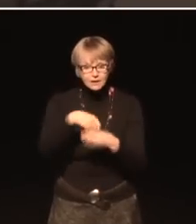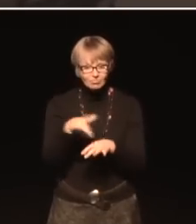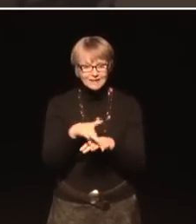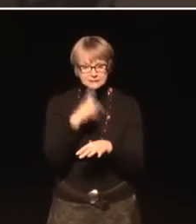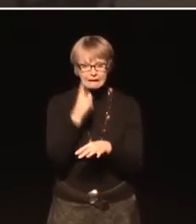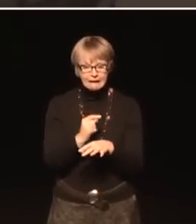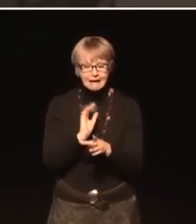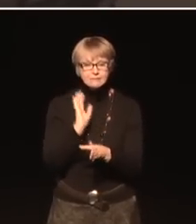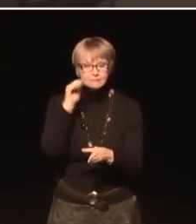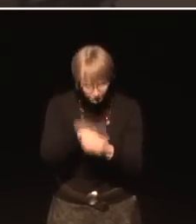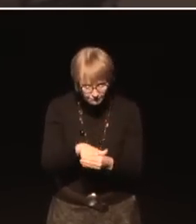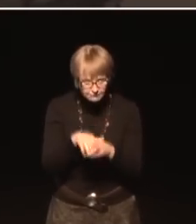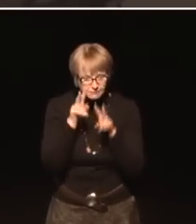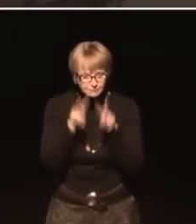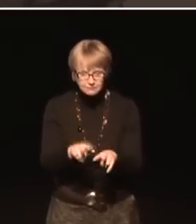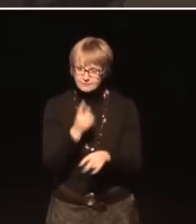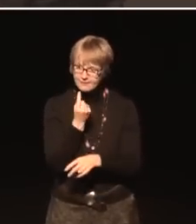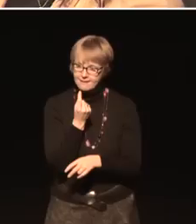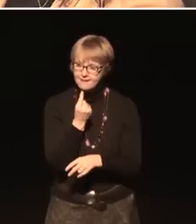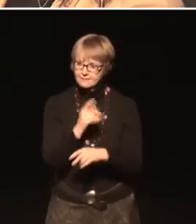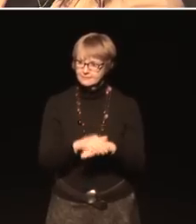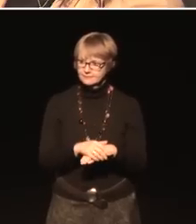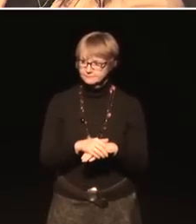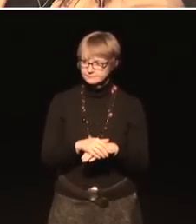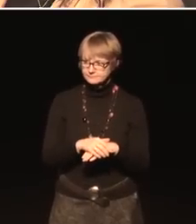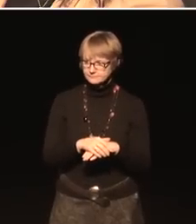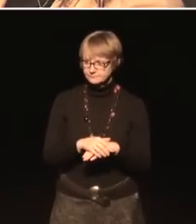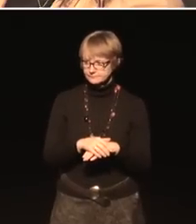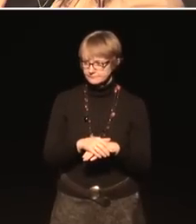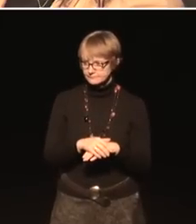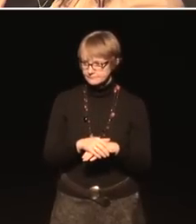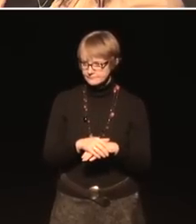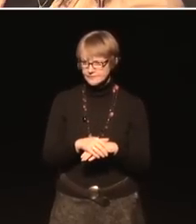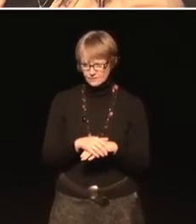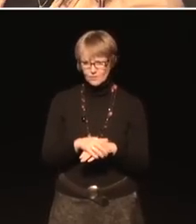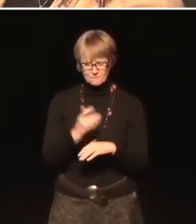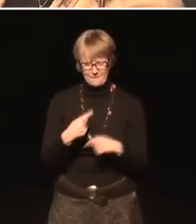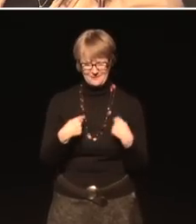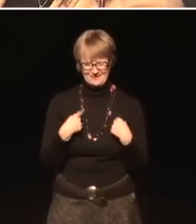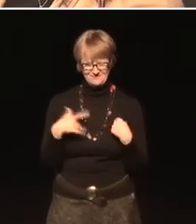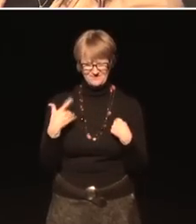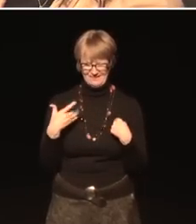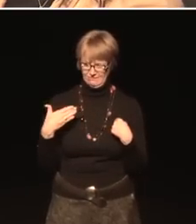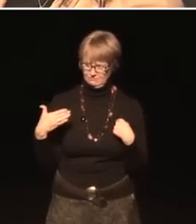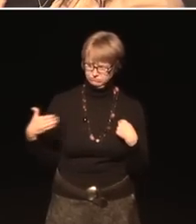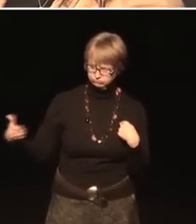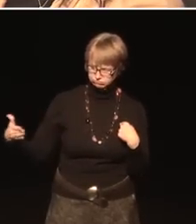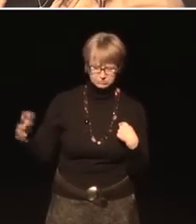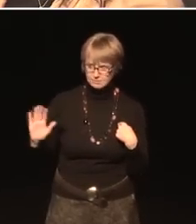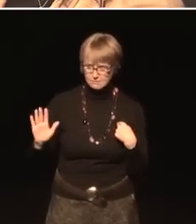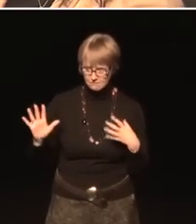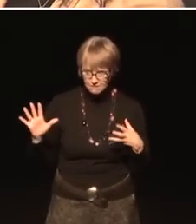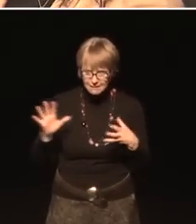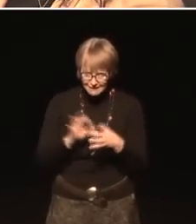ways a play about capitalism, and they are people who, though very distant from us, are very much connected to us in terms